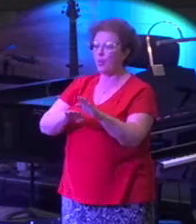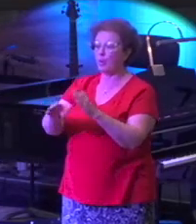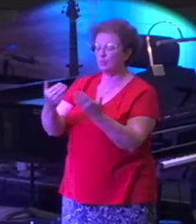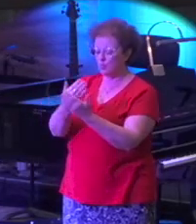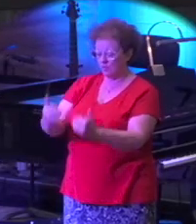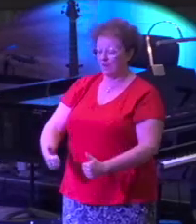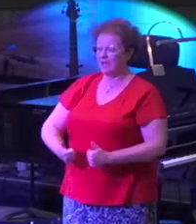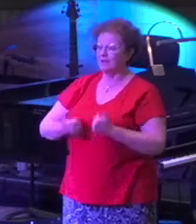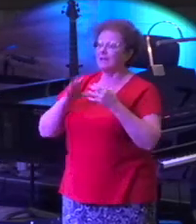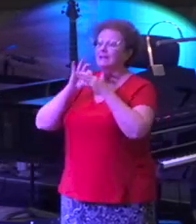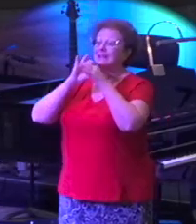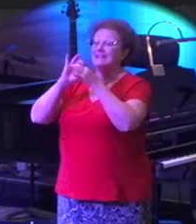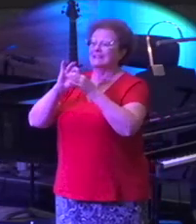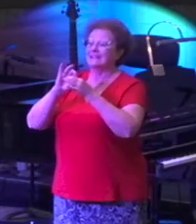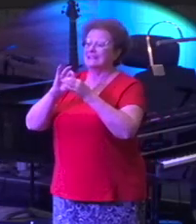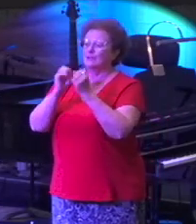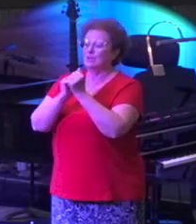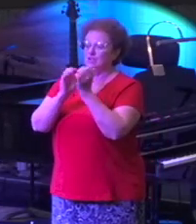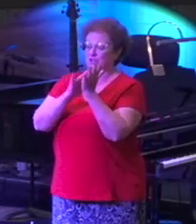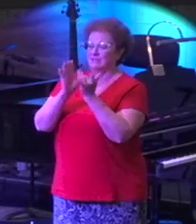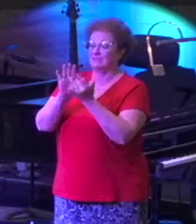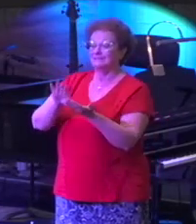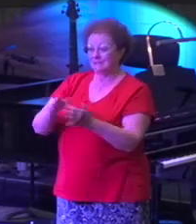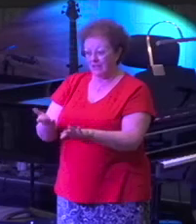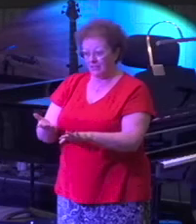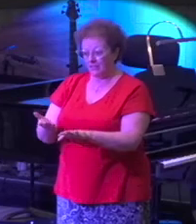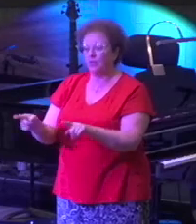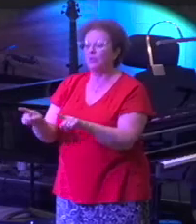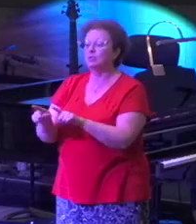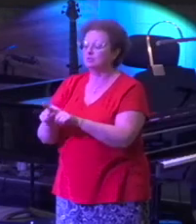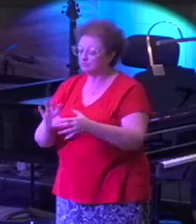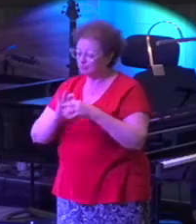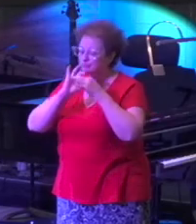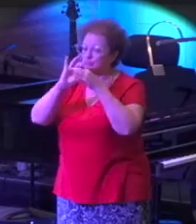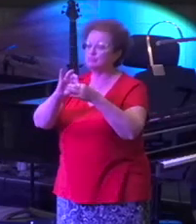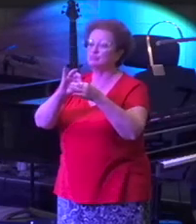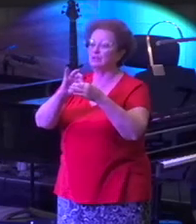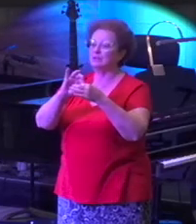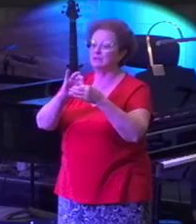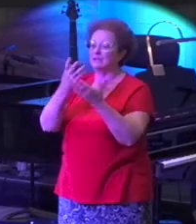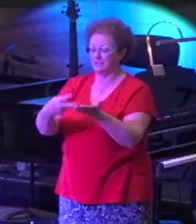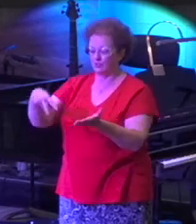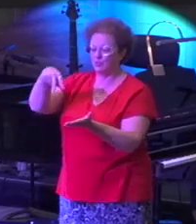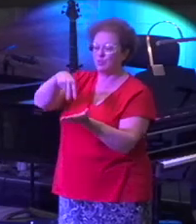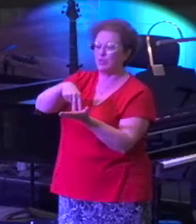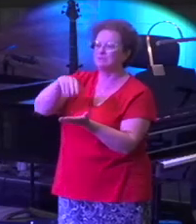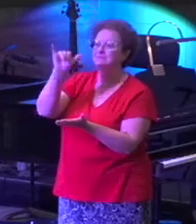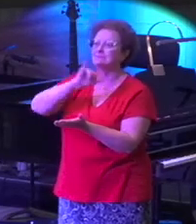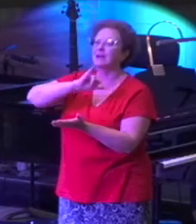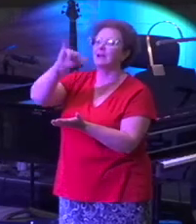For if you have been united with him in a death like his, you shall certainly be united with him in a resurrection like